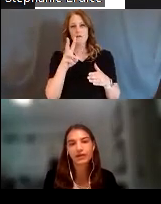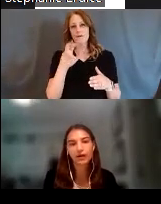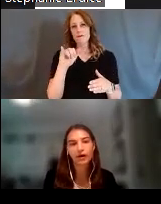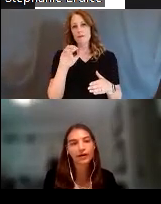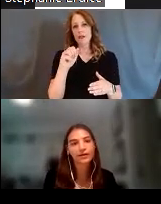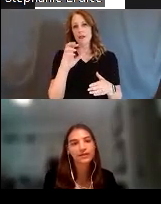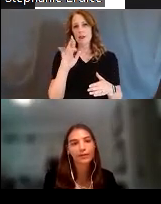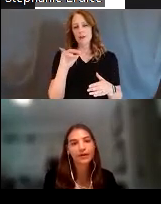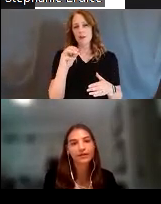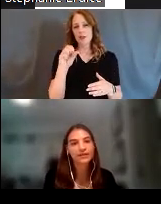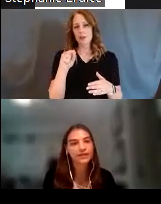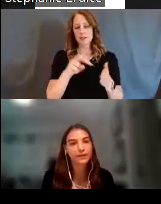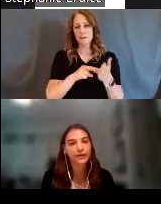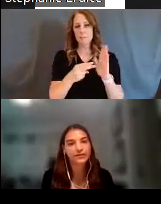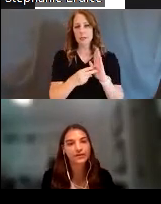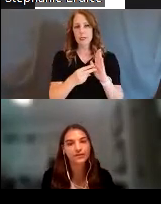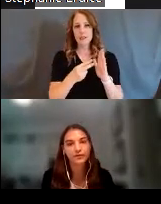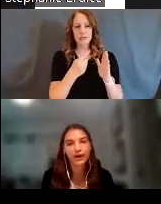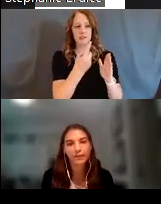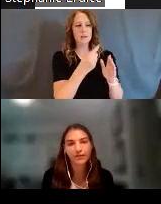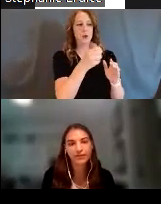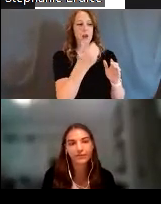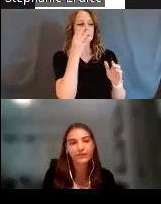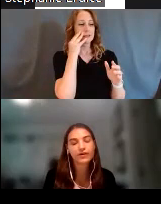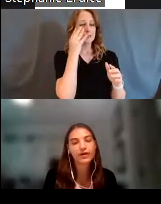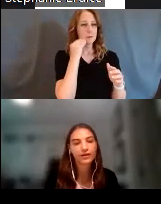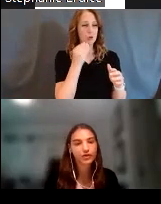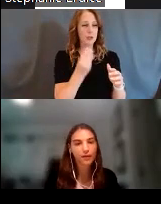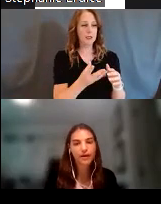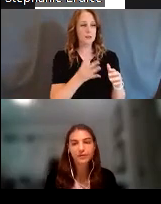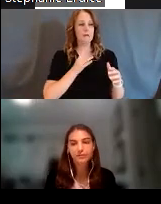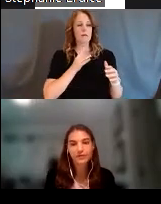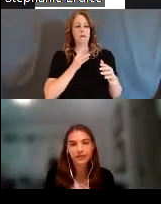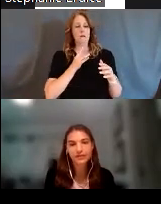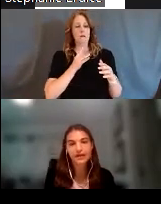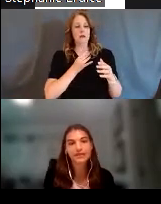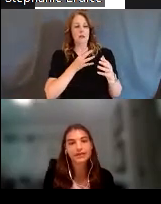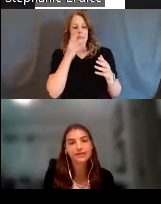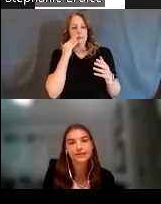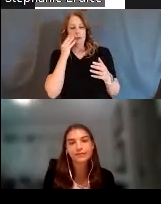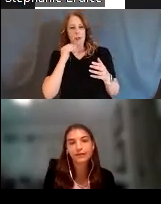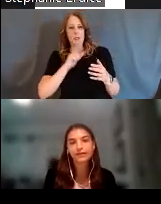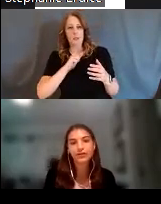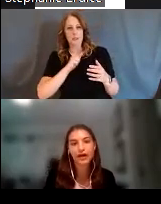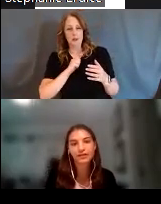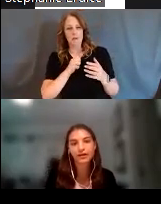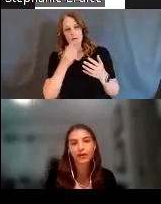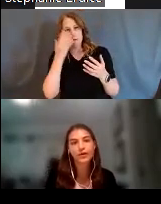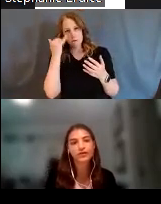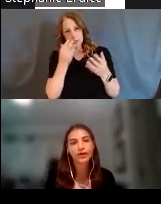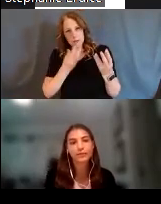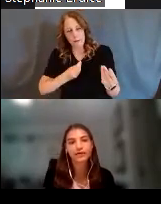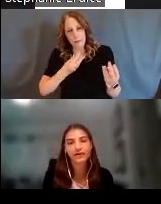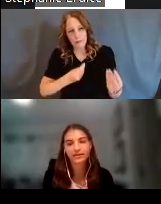experiencing or taking on someone else's experiences through empathy. And trauma, as we've previously discussed, is a deeply